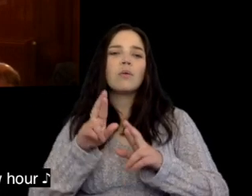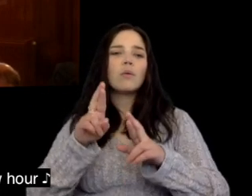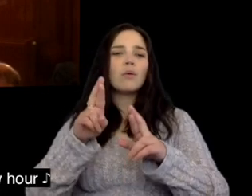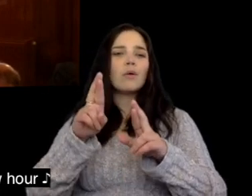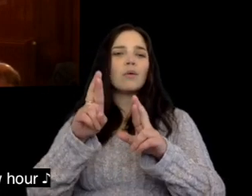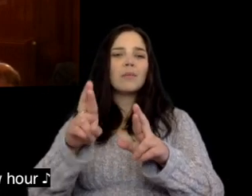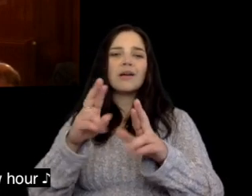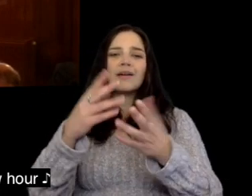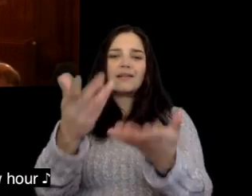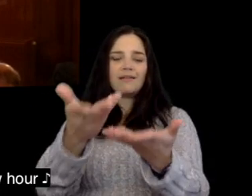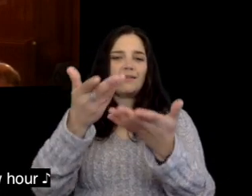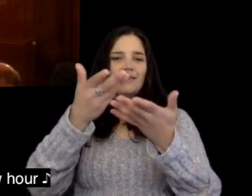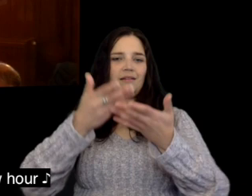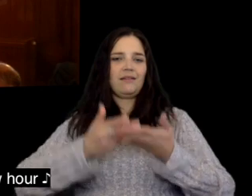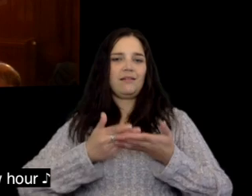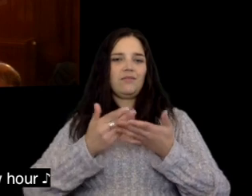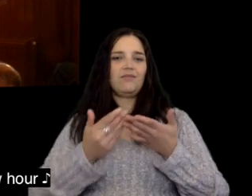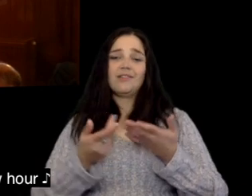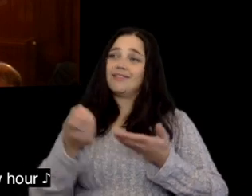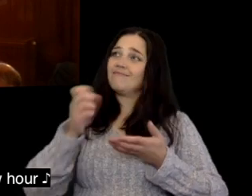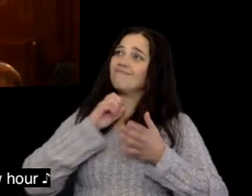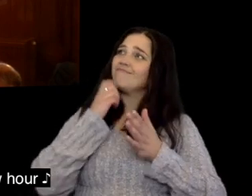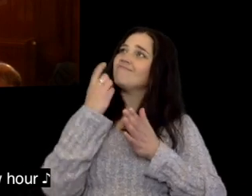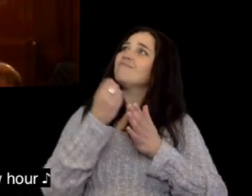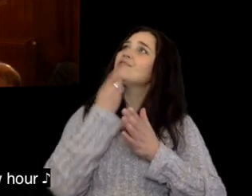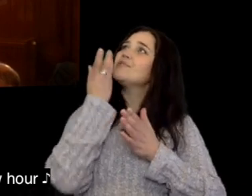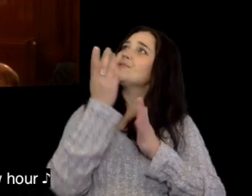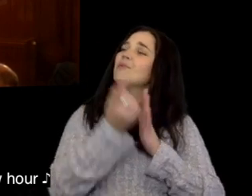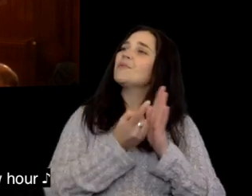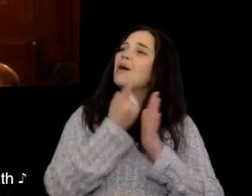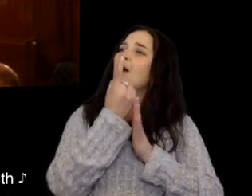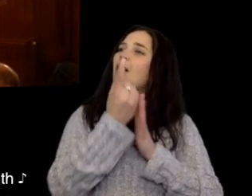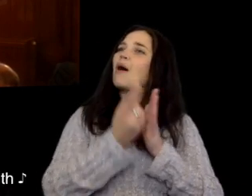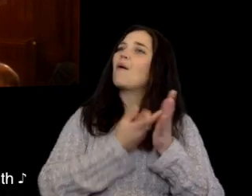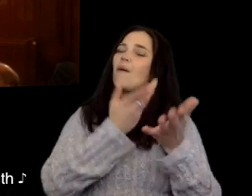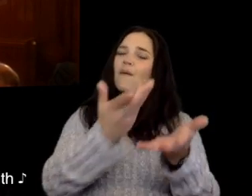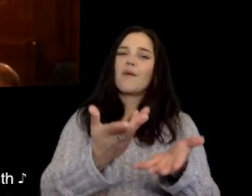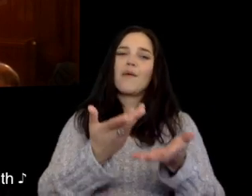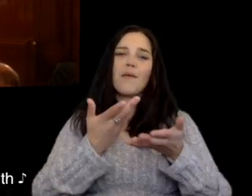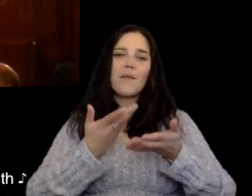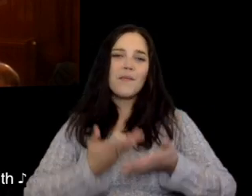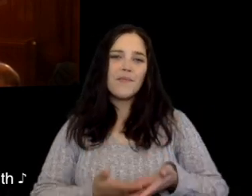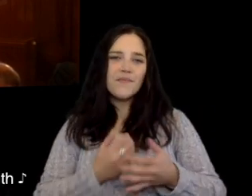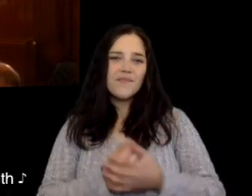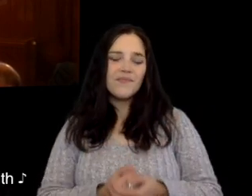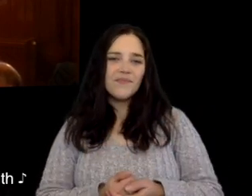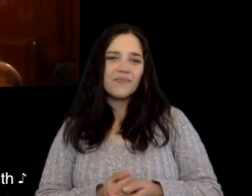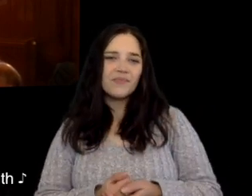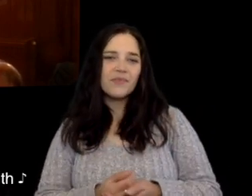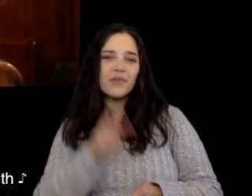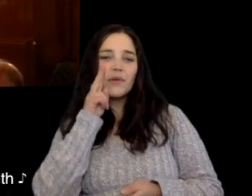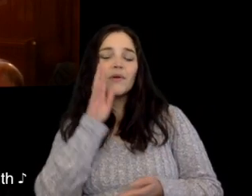forward in hope, He gives us each new one.